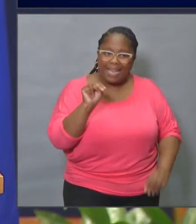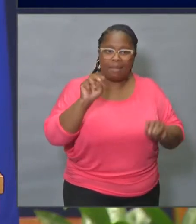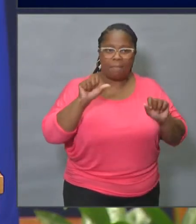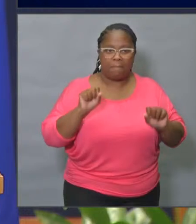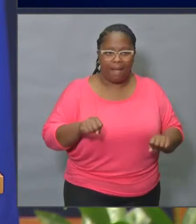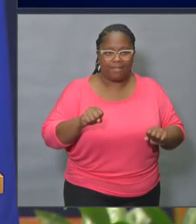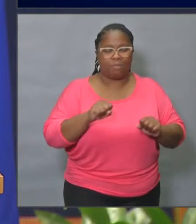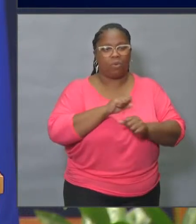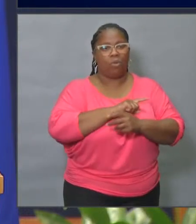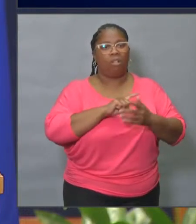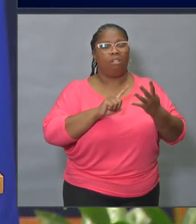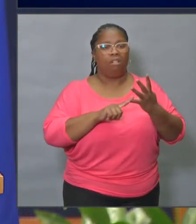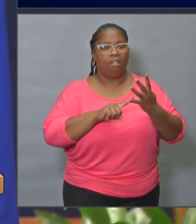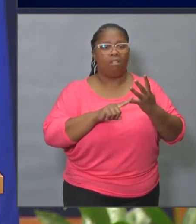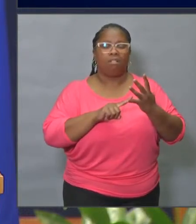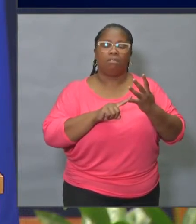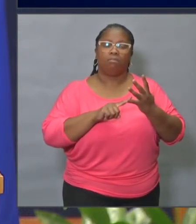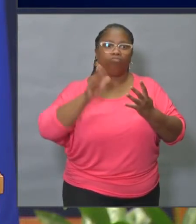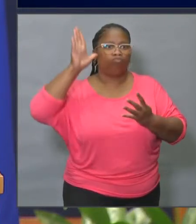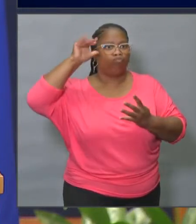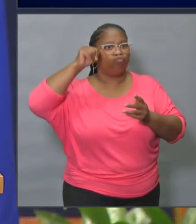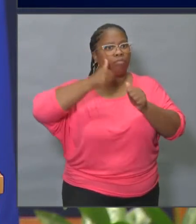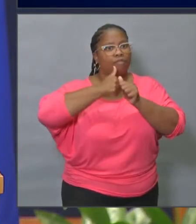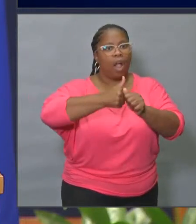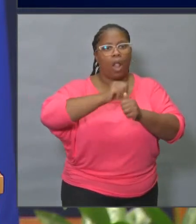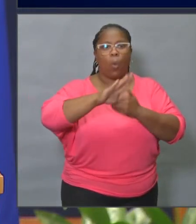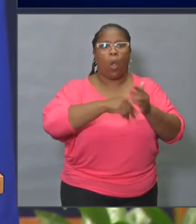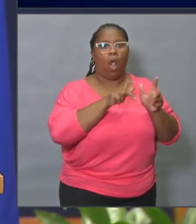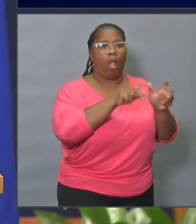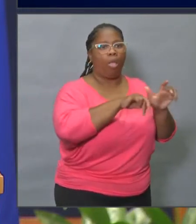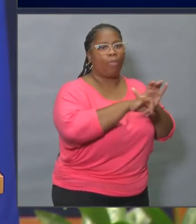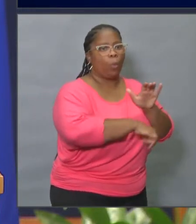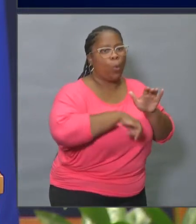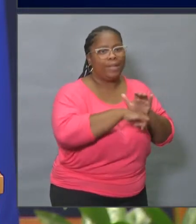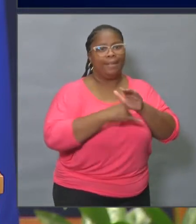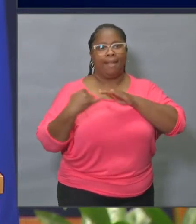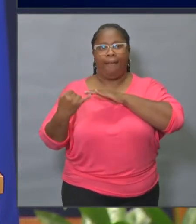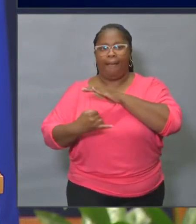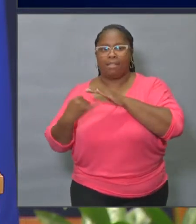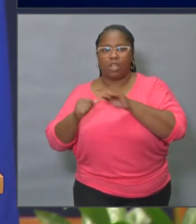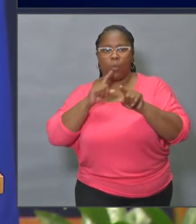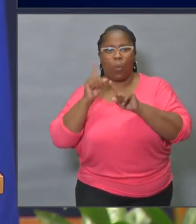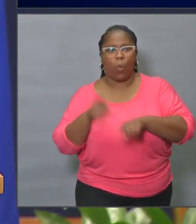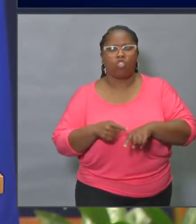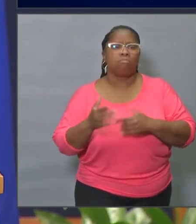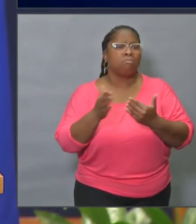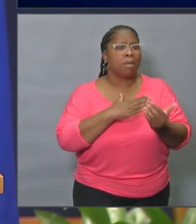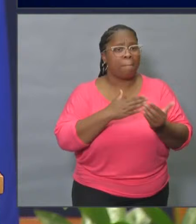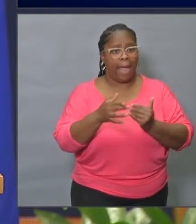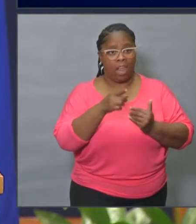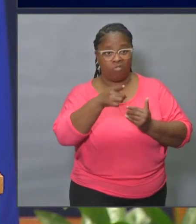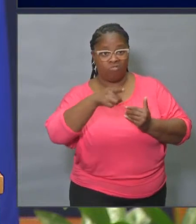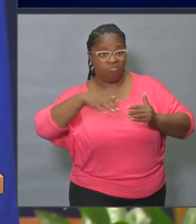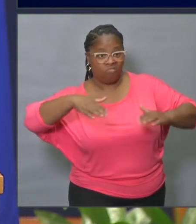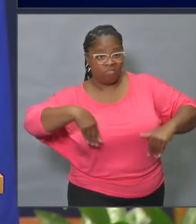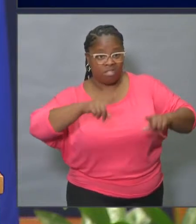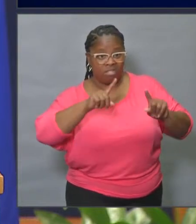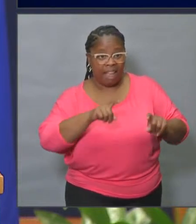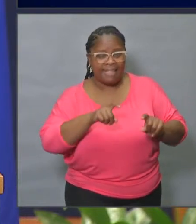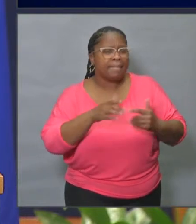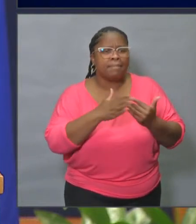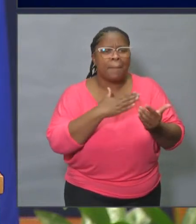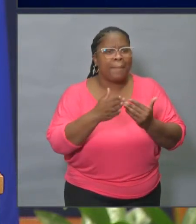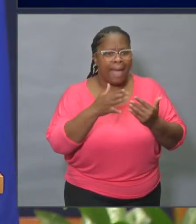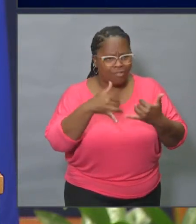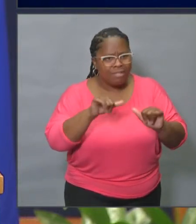and following diligently all of the quarantine and isolation orders, regardless of whether or not you were tested and regardless of whether